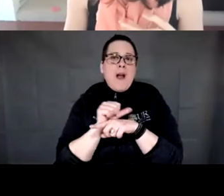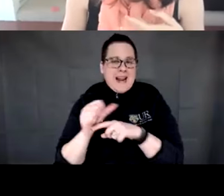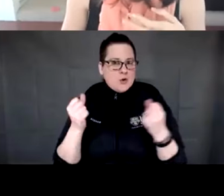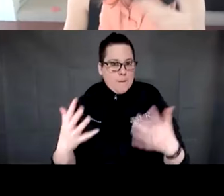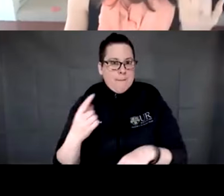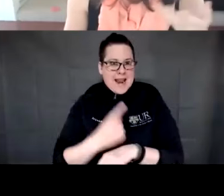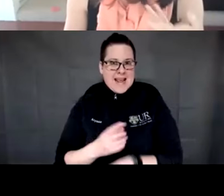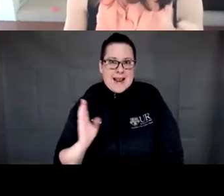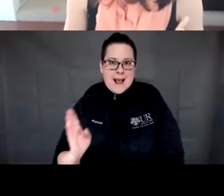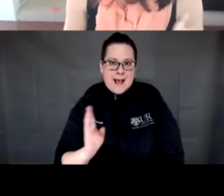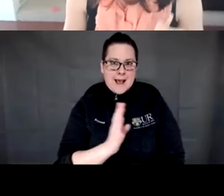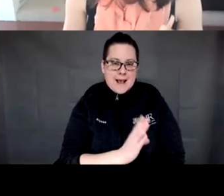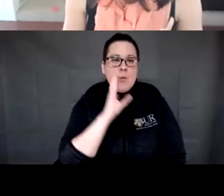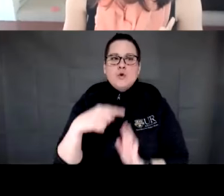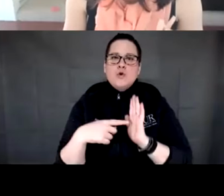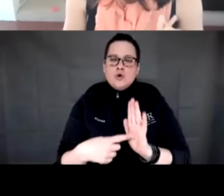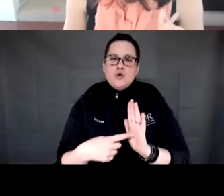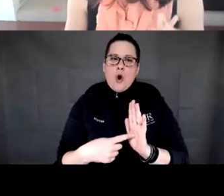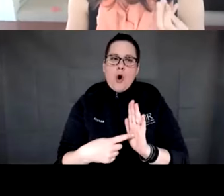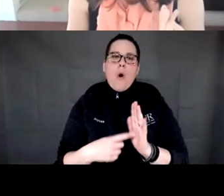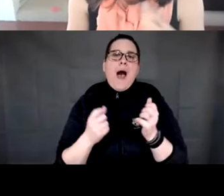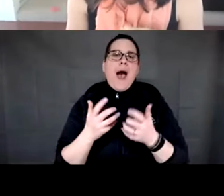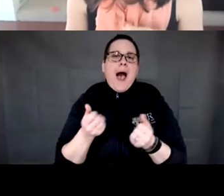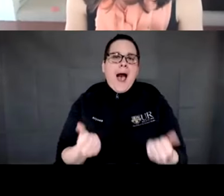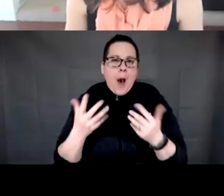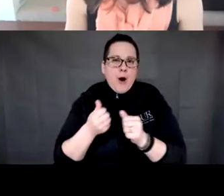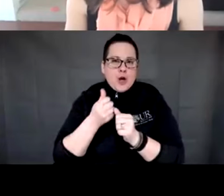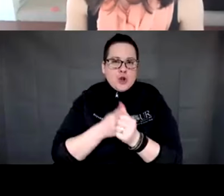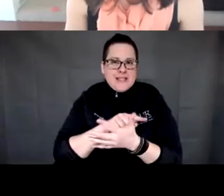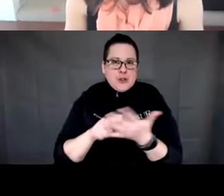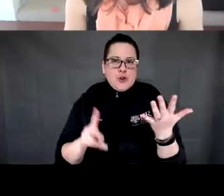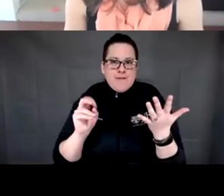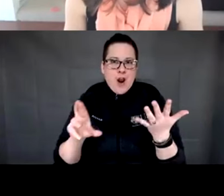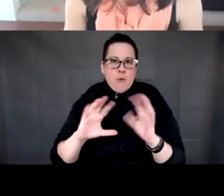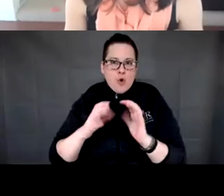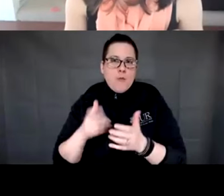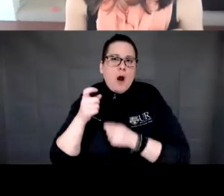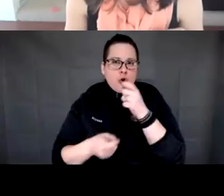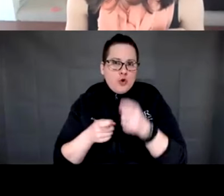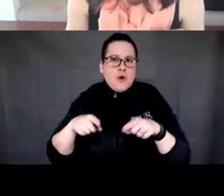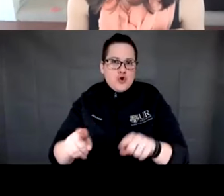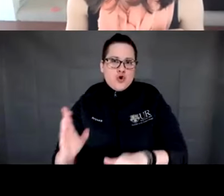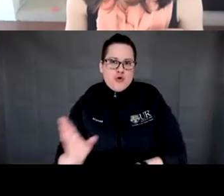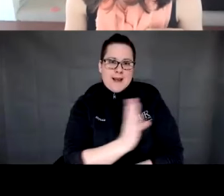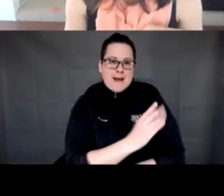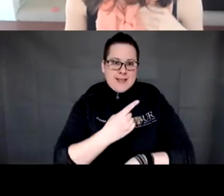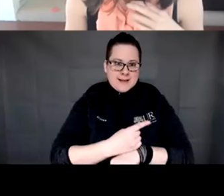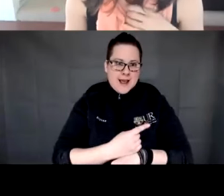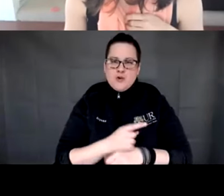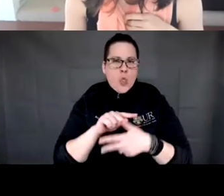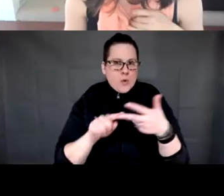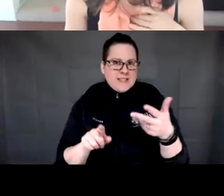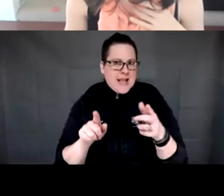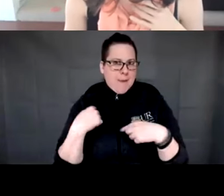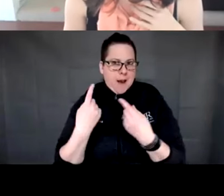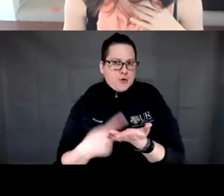days. And I'm going to show you the contribution of each of these variable groups over this many-day training period. And these are the same groups that I've been